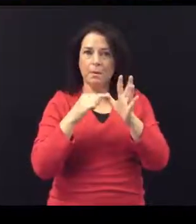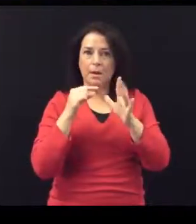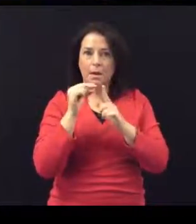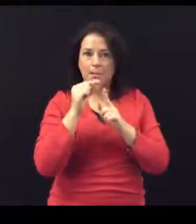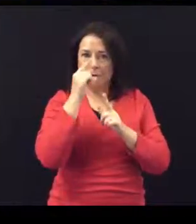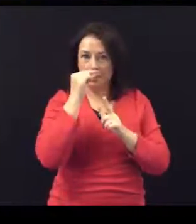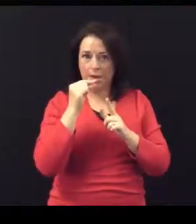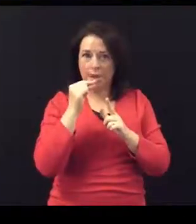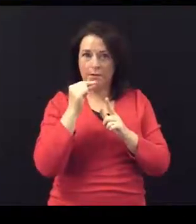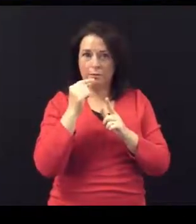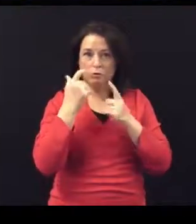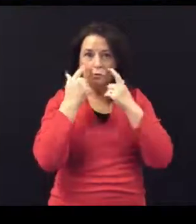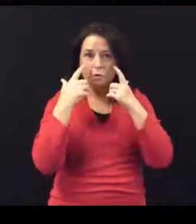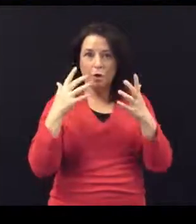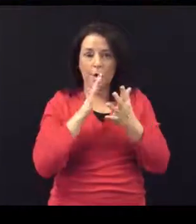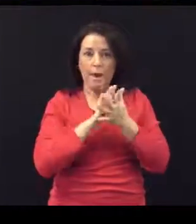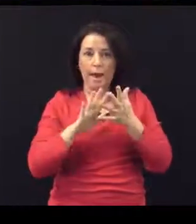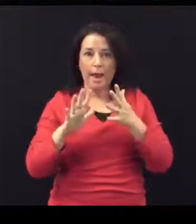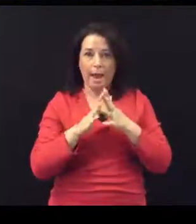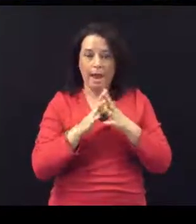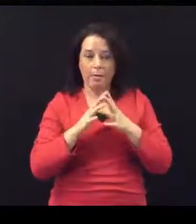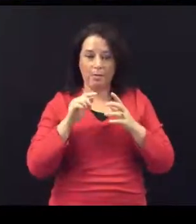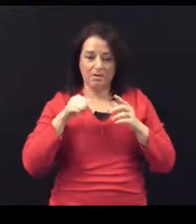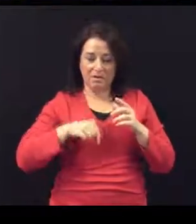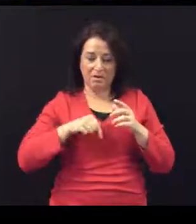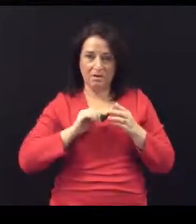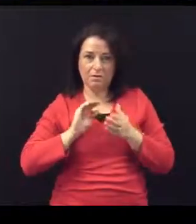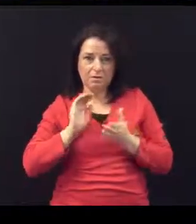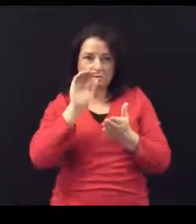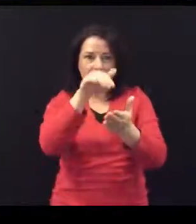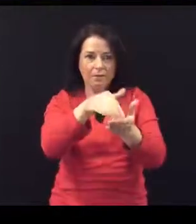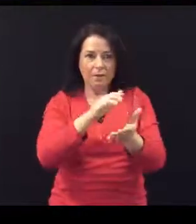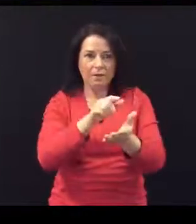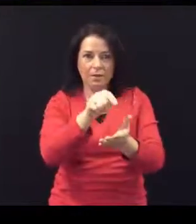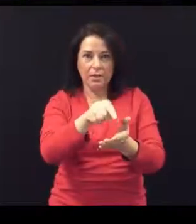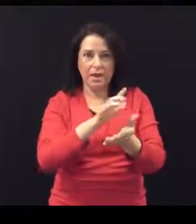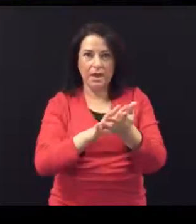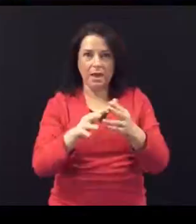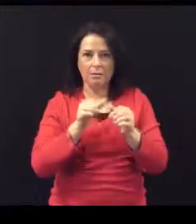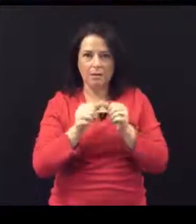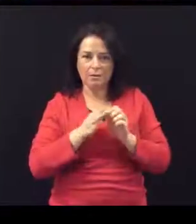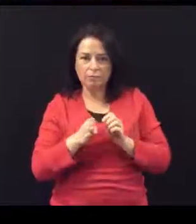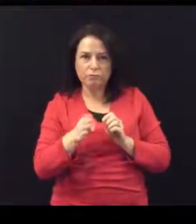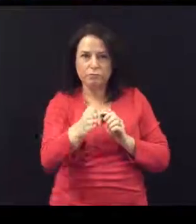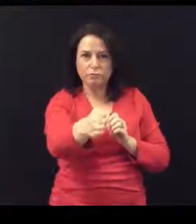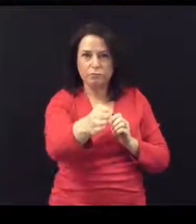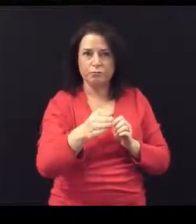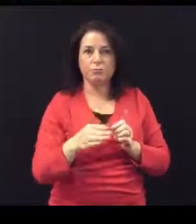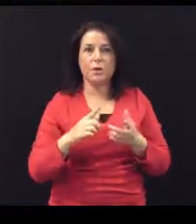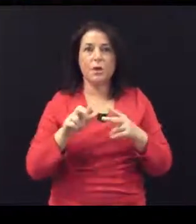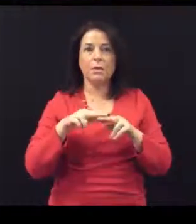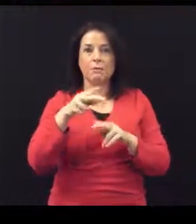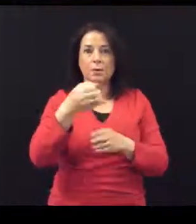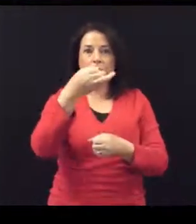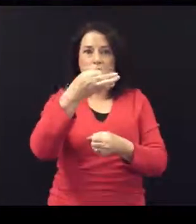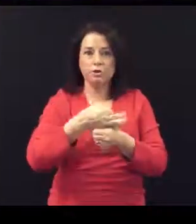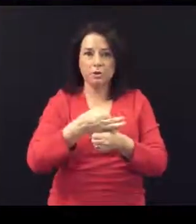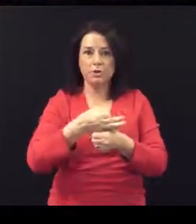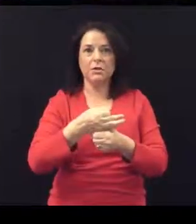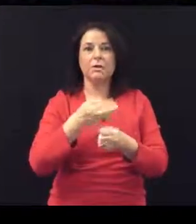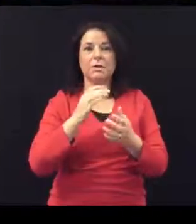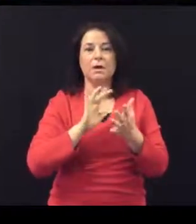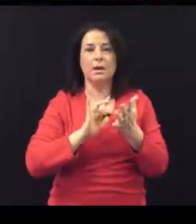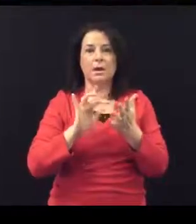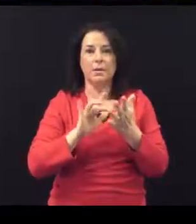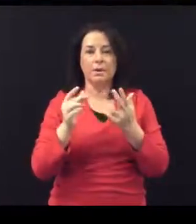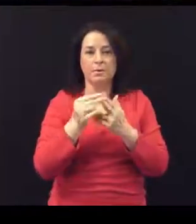help you get from point A to B with directions for car, bus, and walking. If you have the 3G variety of the iPad